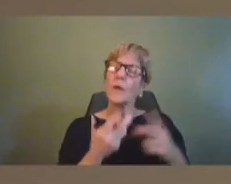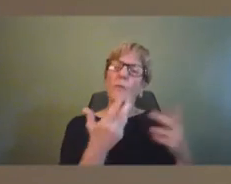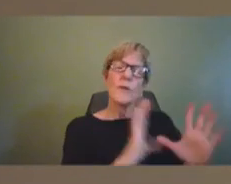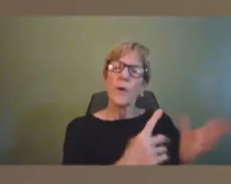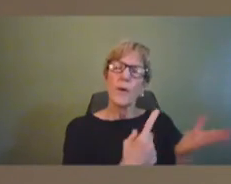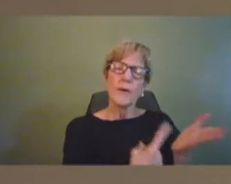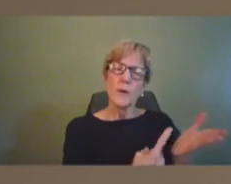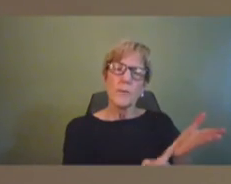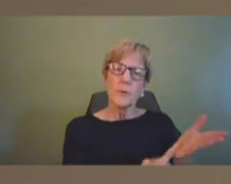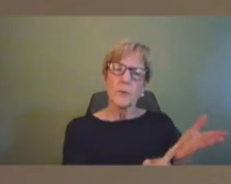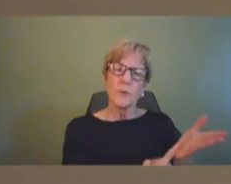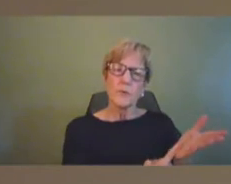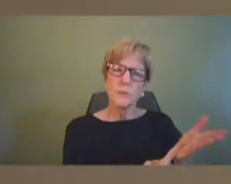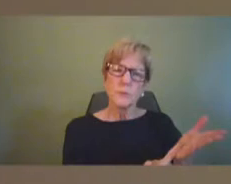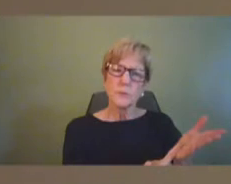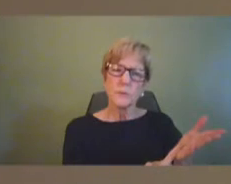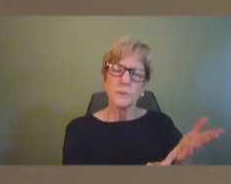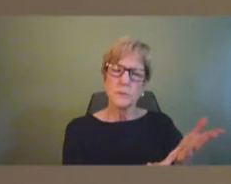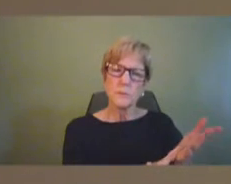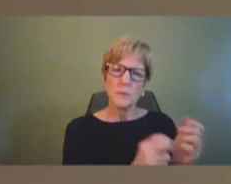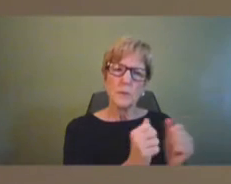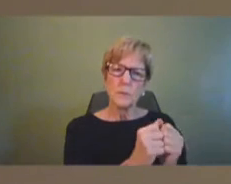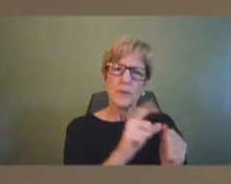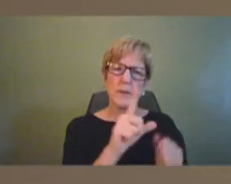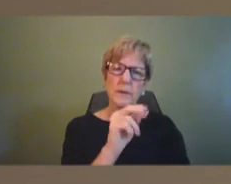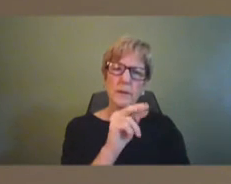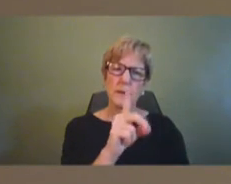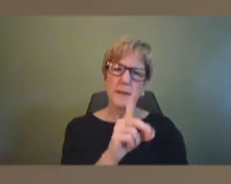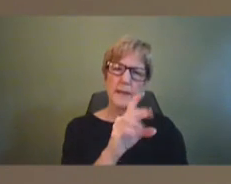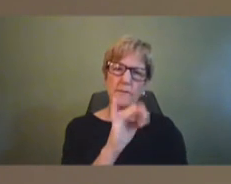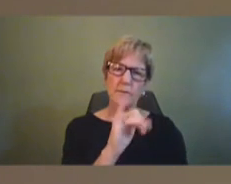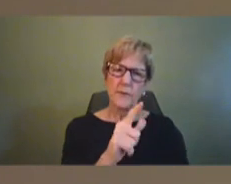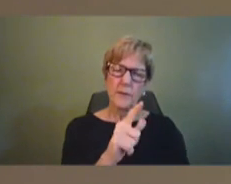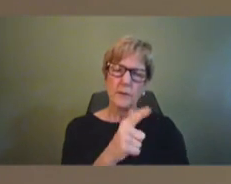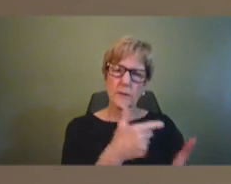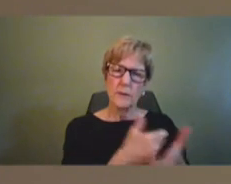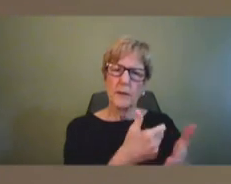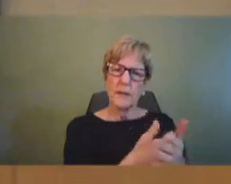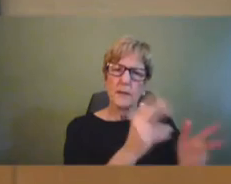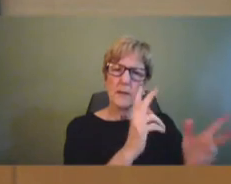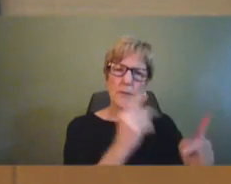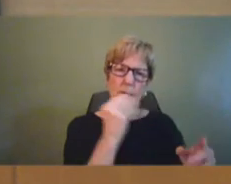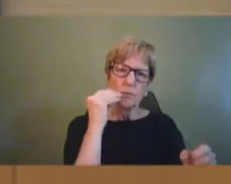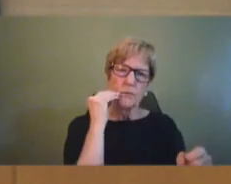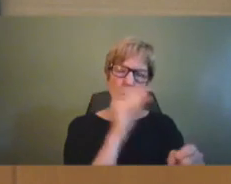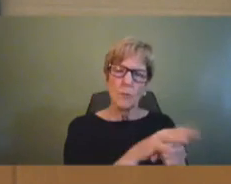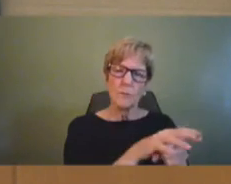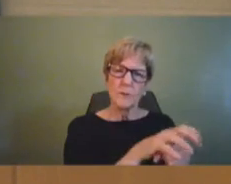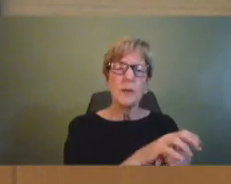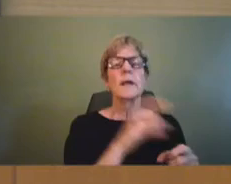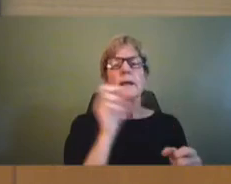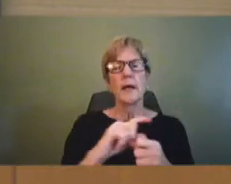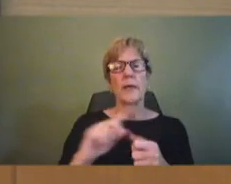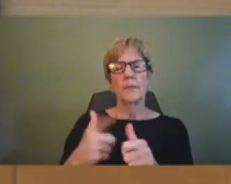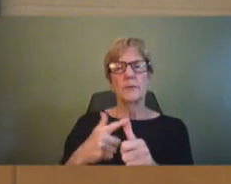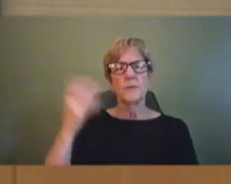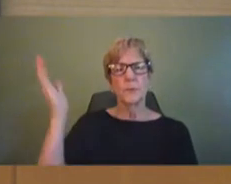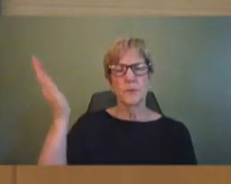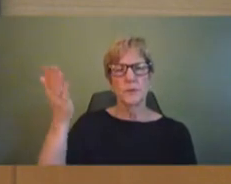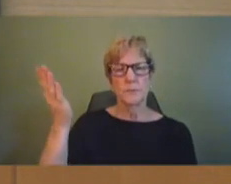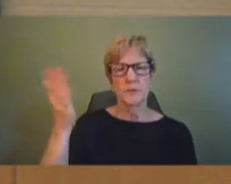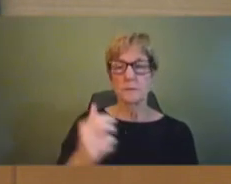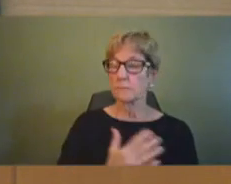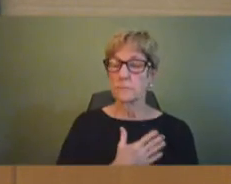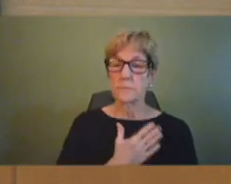covered the one with landfill near residential sites yes yeah that was the first one presented be glad to talk about